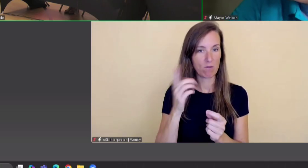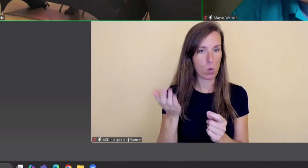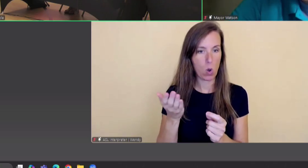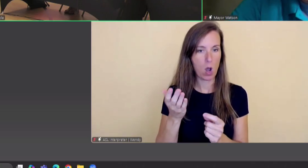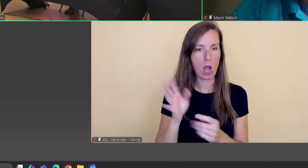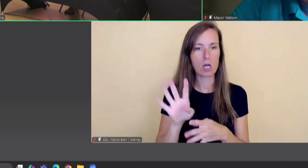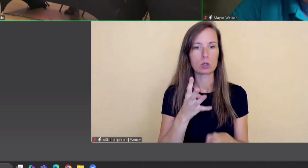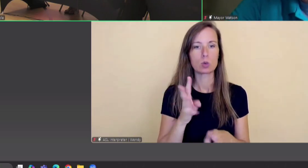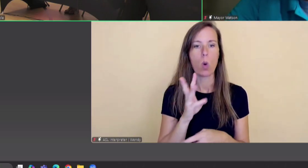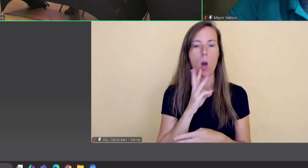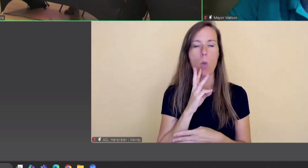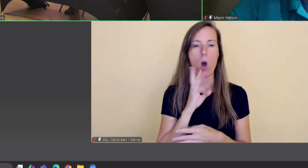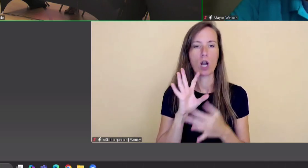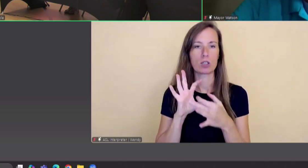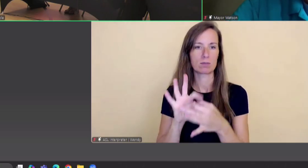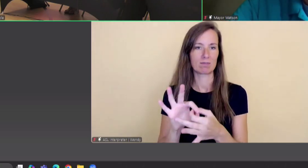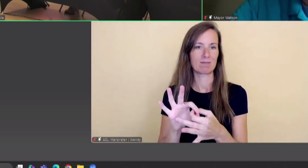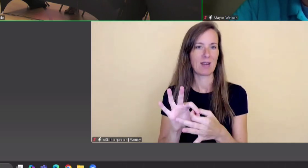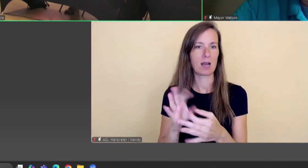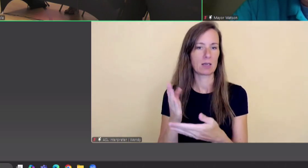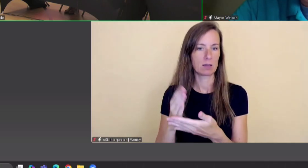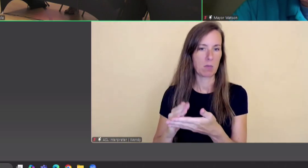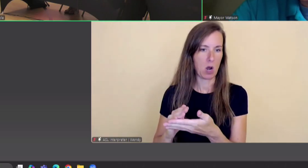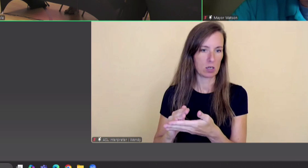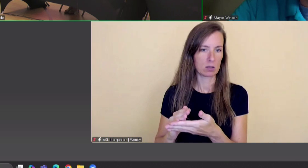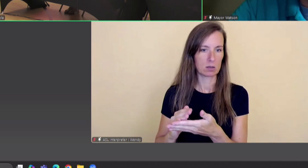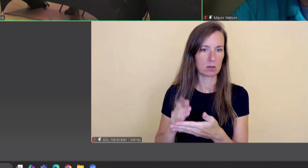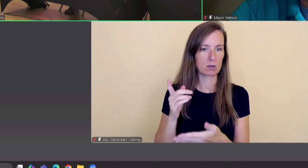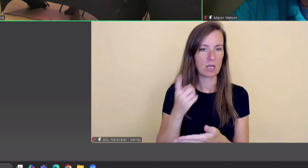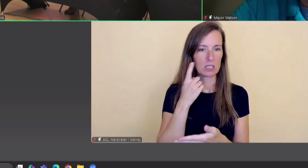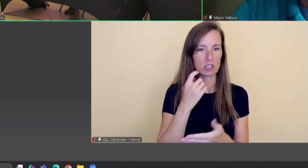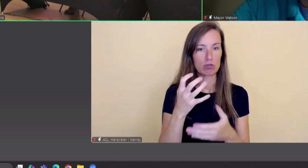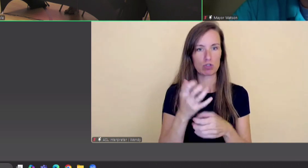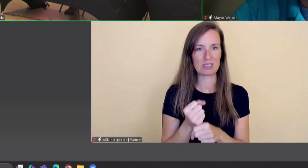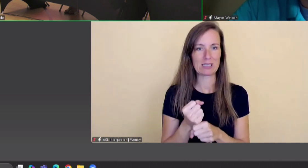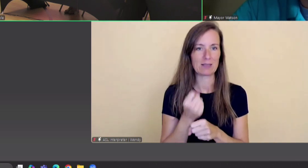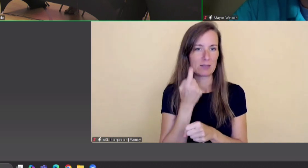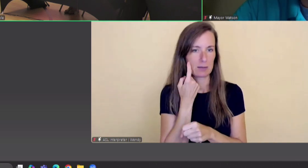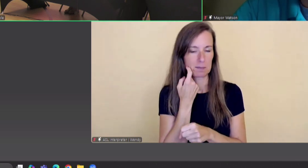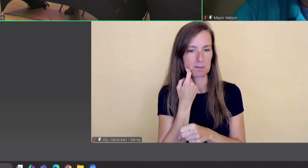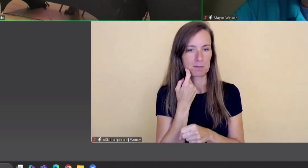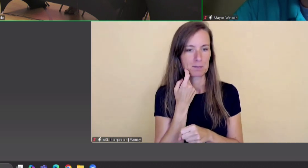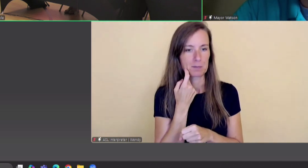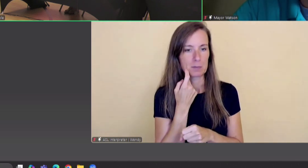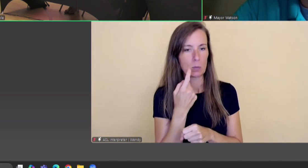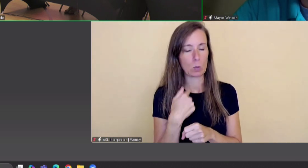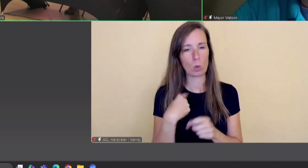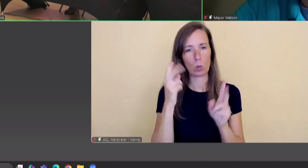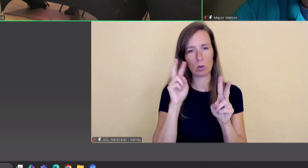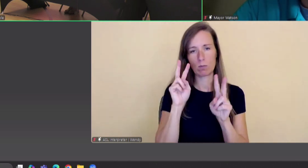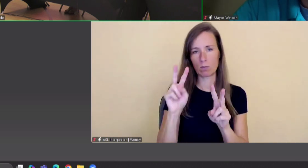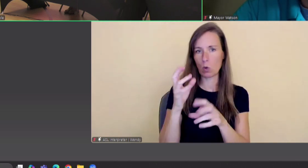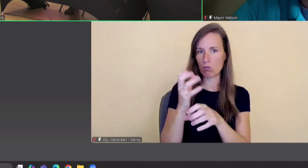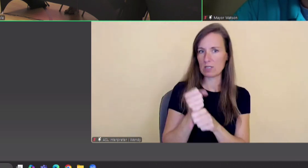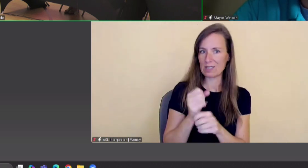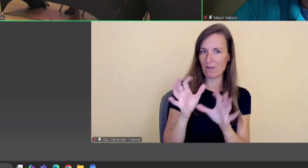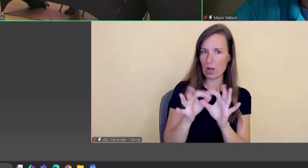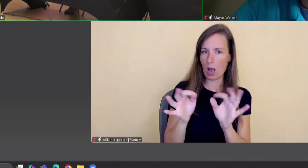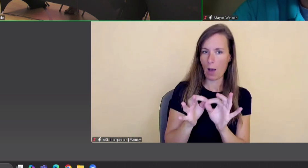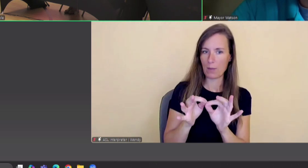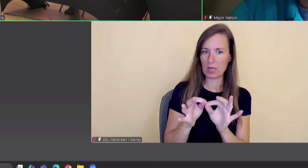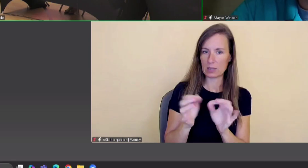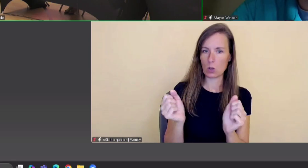just received it over the last few days. We anticipate receiving comments within the next week. Once all the questions